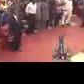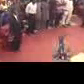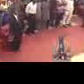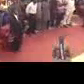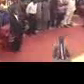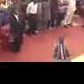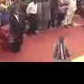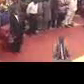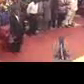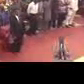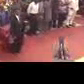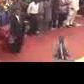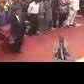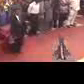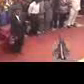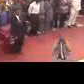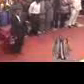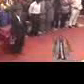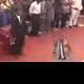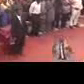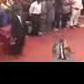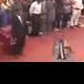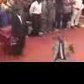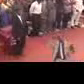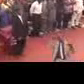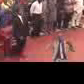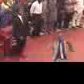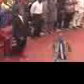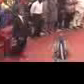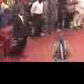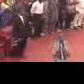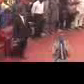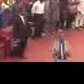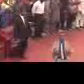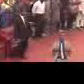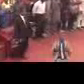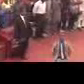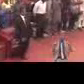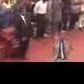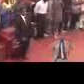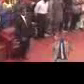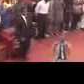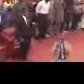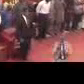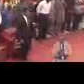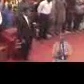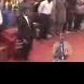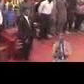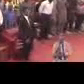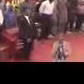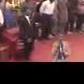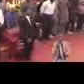And let that spectacular thing happen in your life. Miracle of